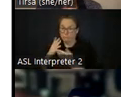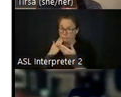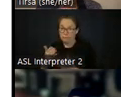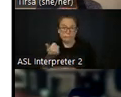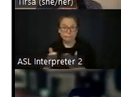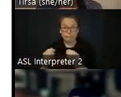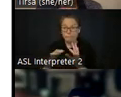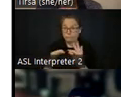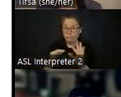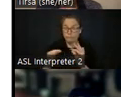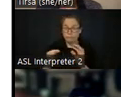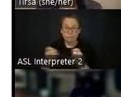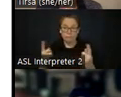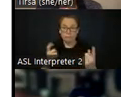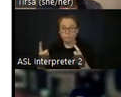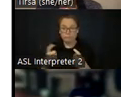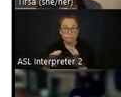questions, suggestions?